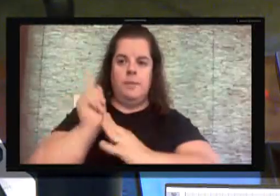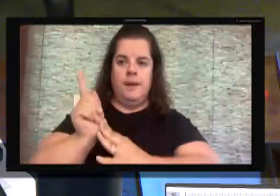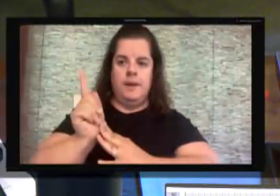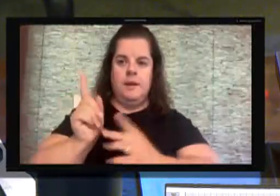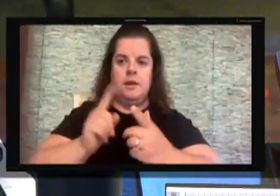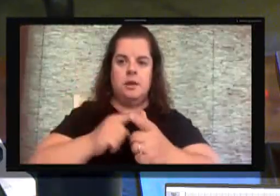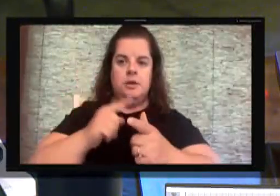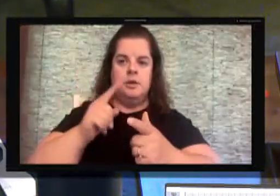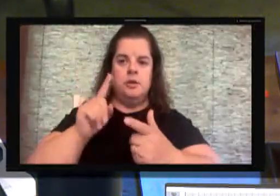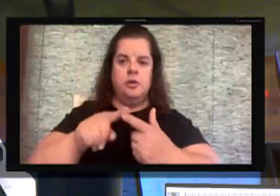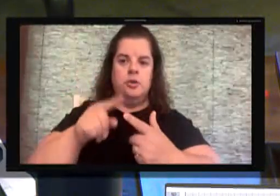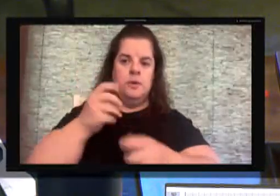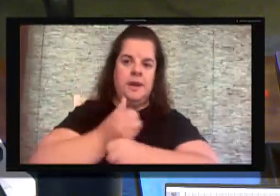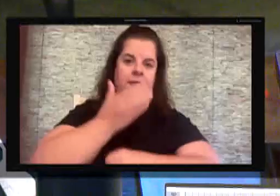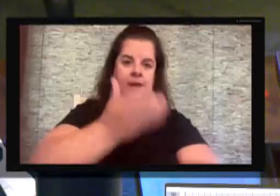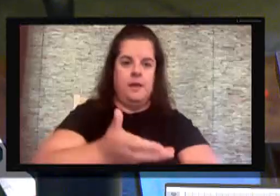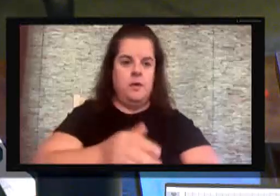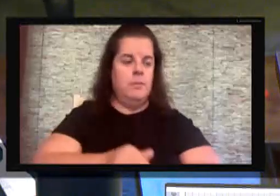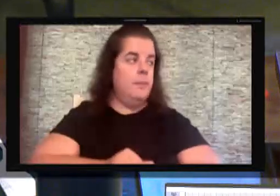warn her.